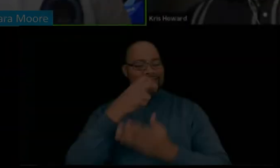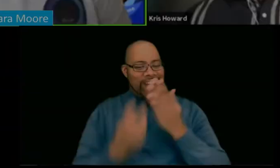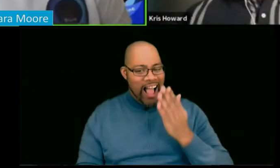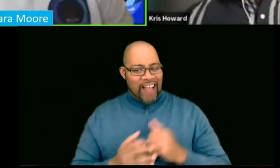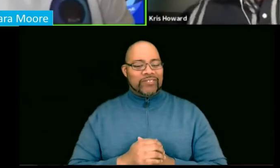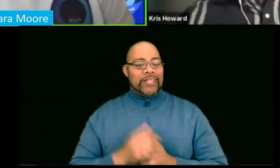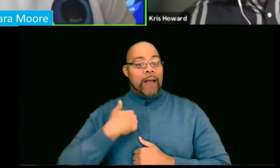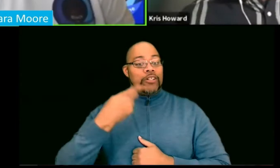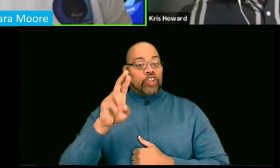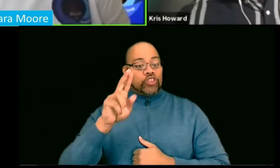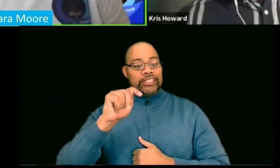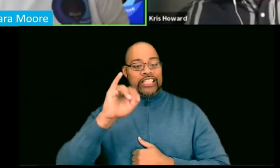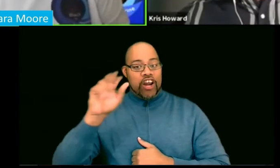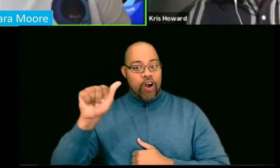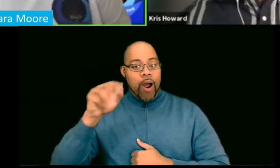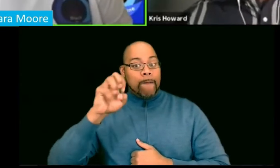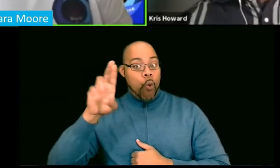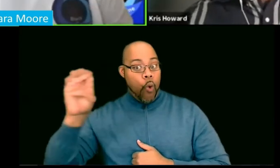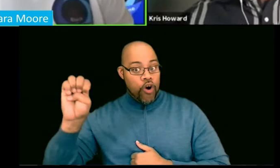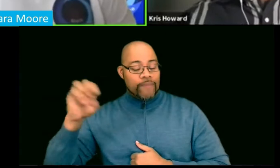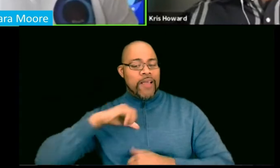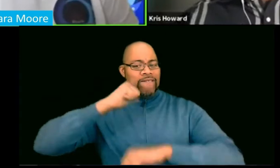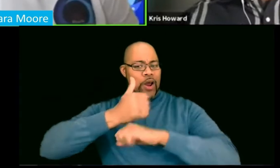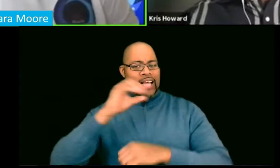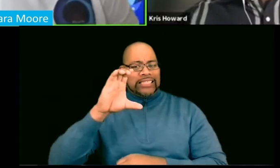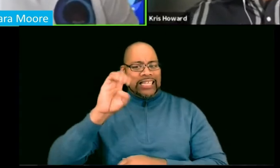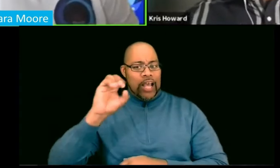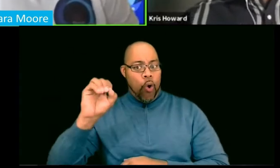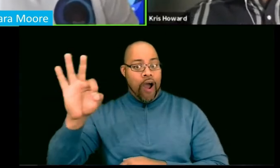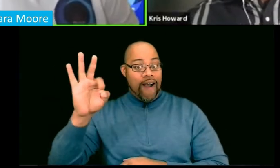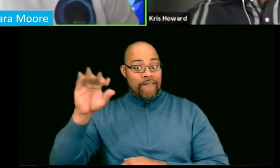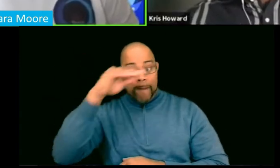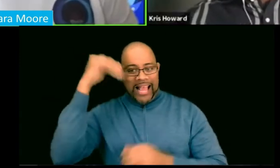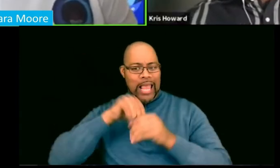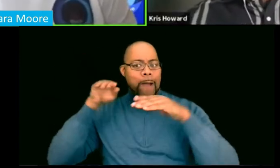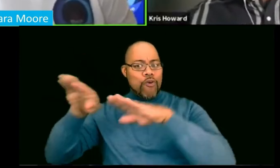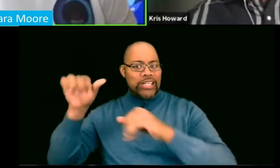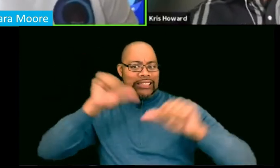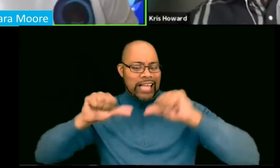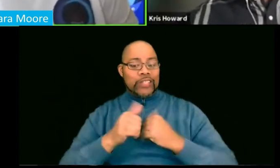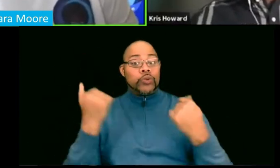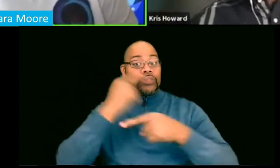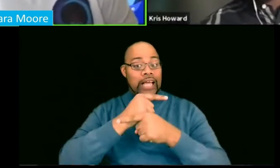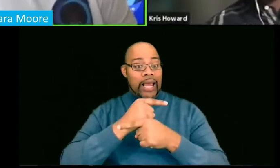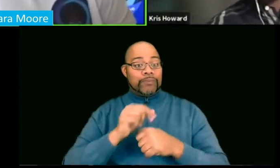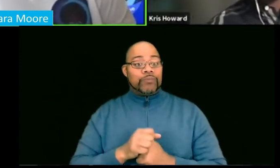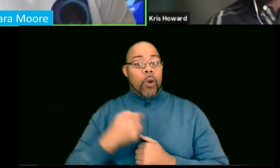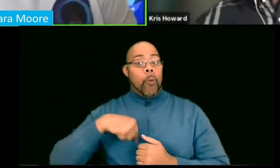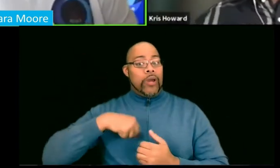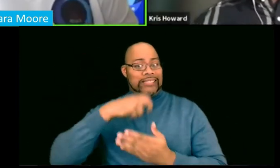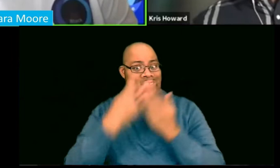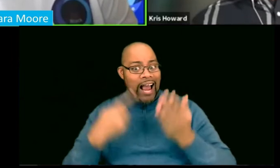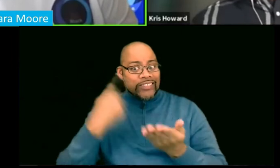to BIMS Dives. I'm Dr. Tierra Moore, founder and CEO of Black and Marine Science. And